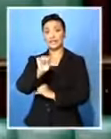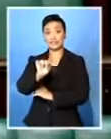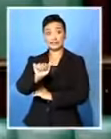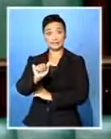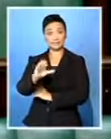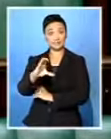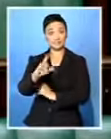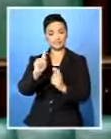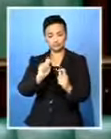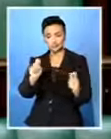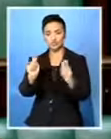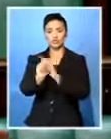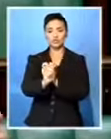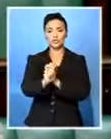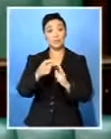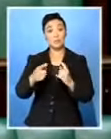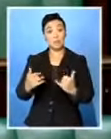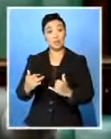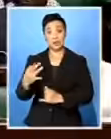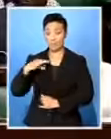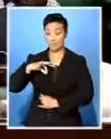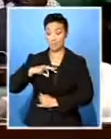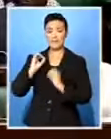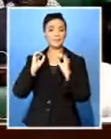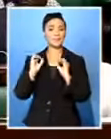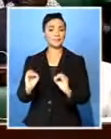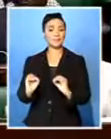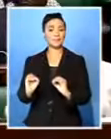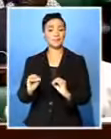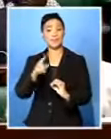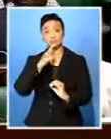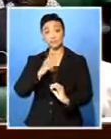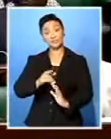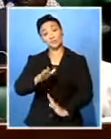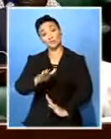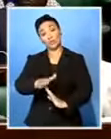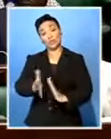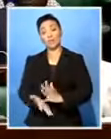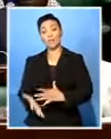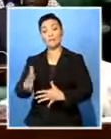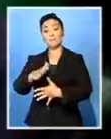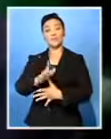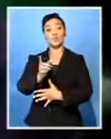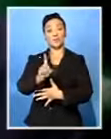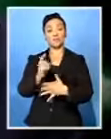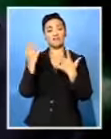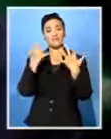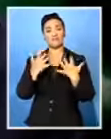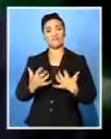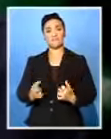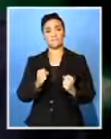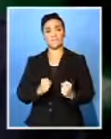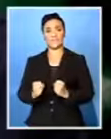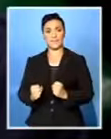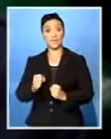broadcaster without taking board fees for now. On top of its agenda, financial stability by